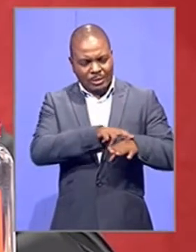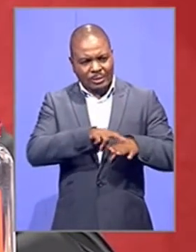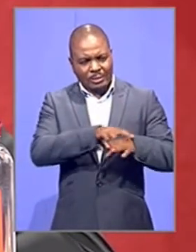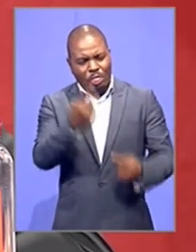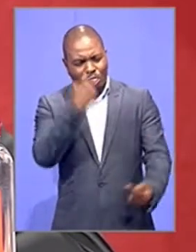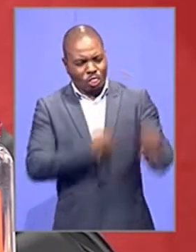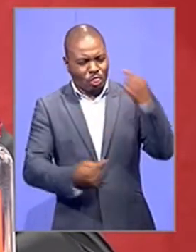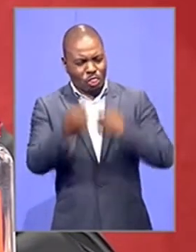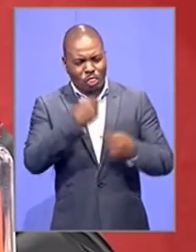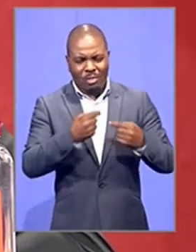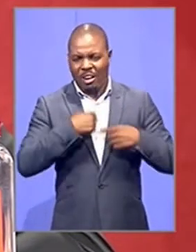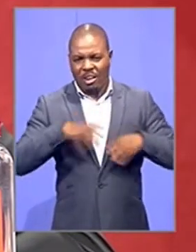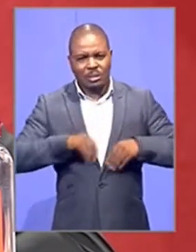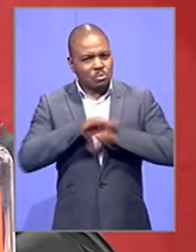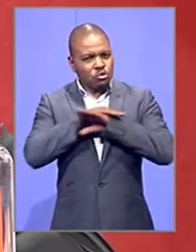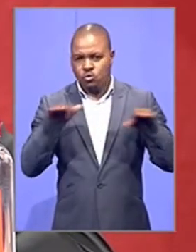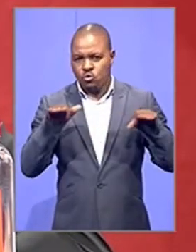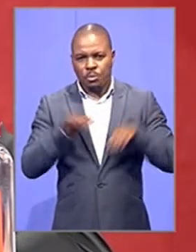from the DA.